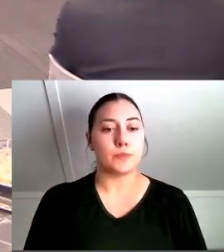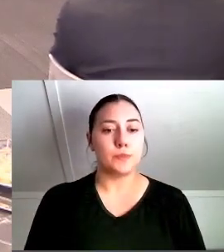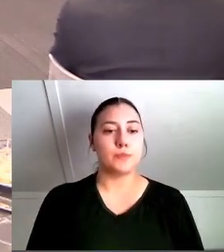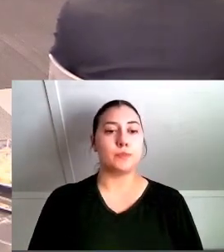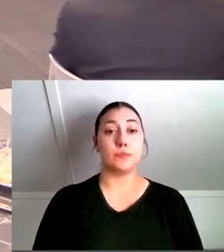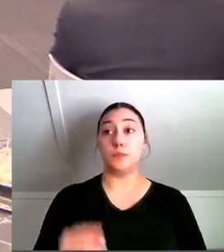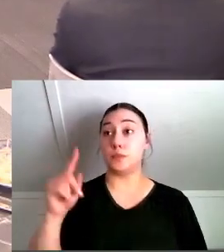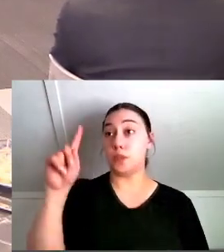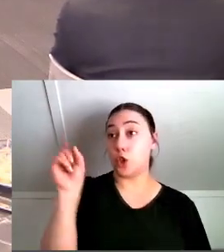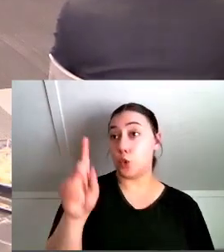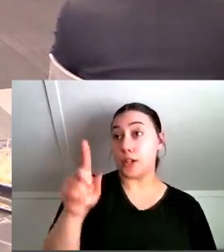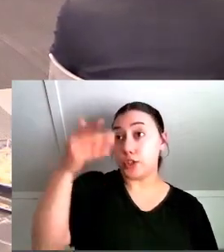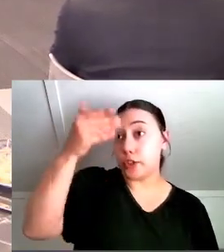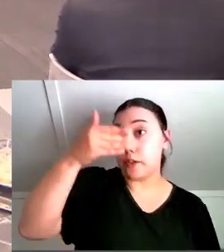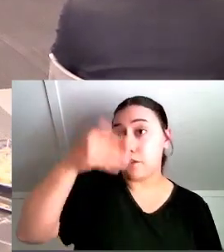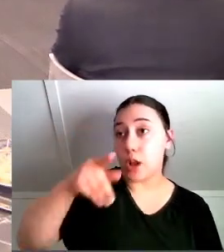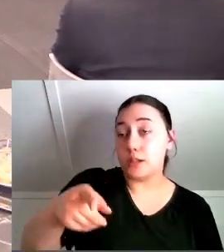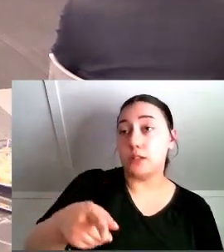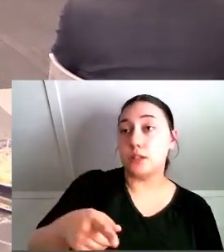Question up front.